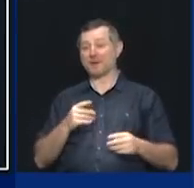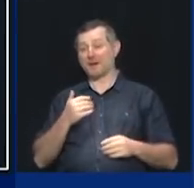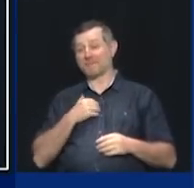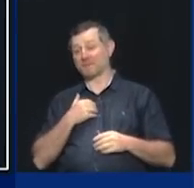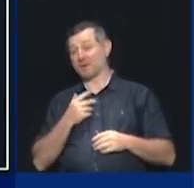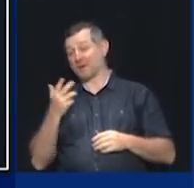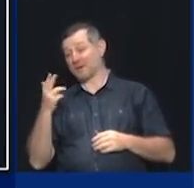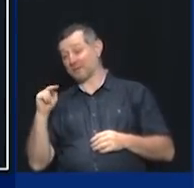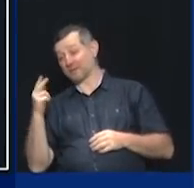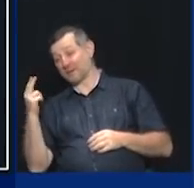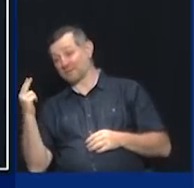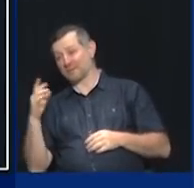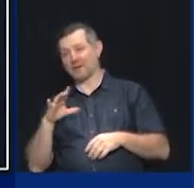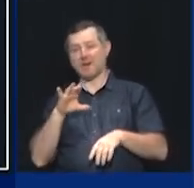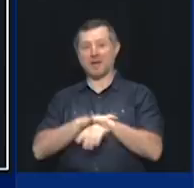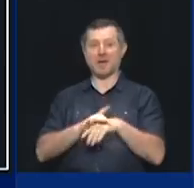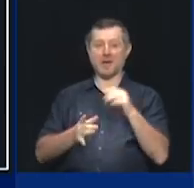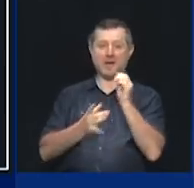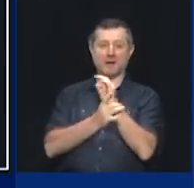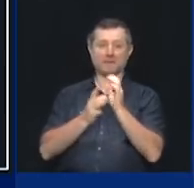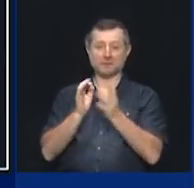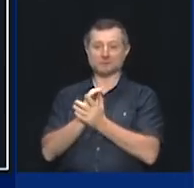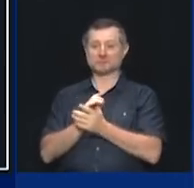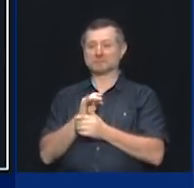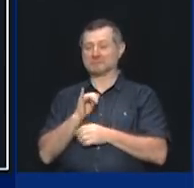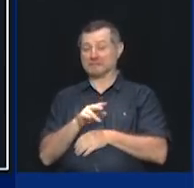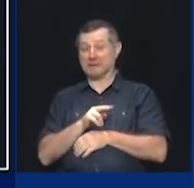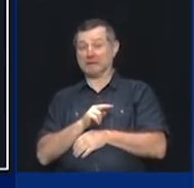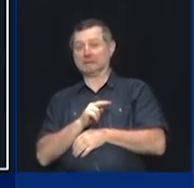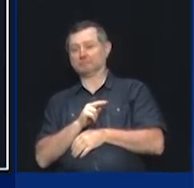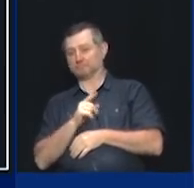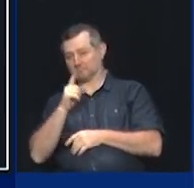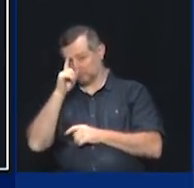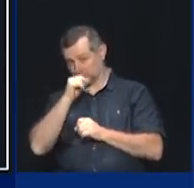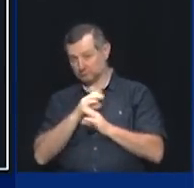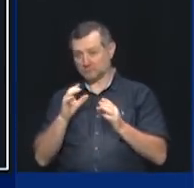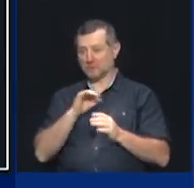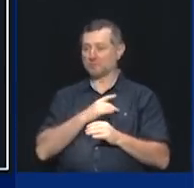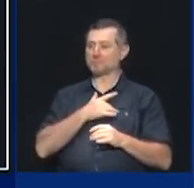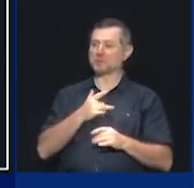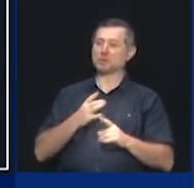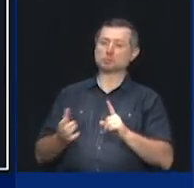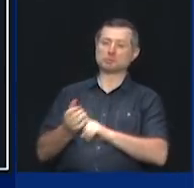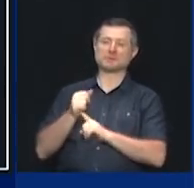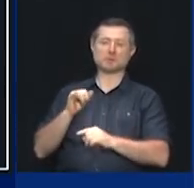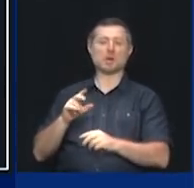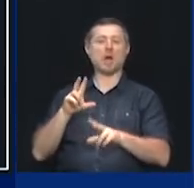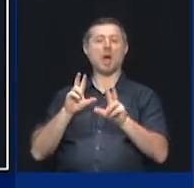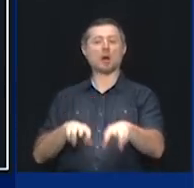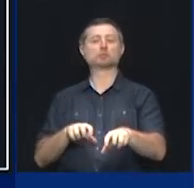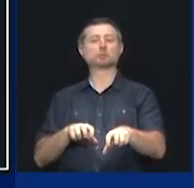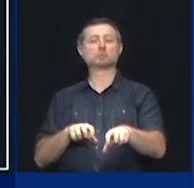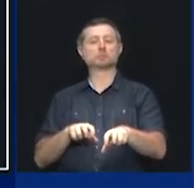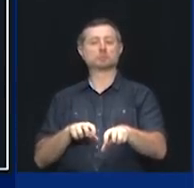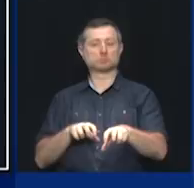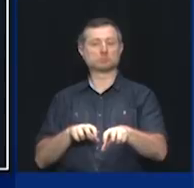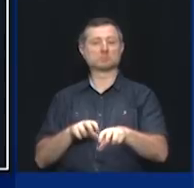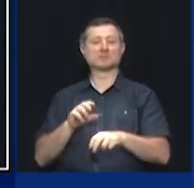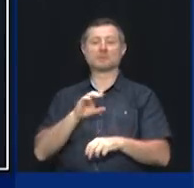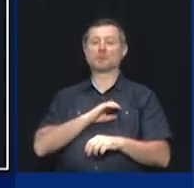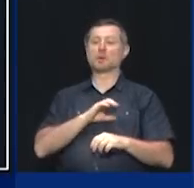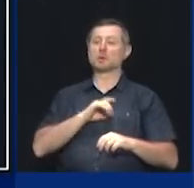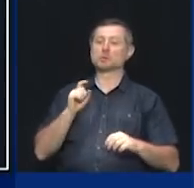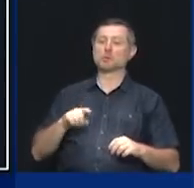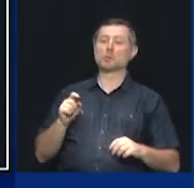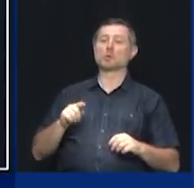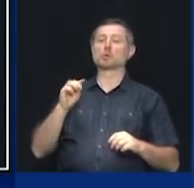the only thing that's going to amount to is an arrest. That is what you have, and that is all you can